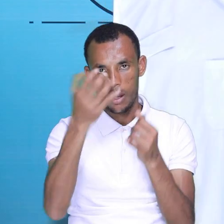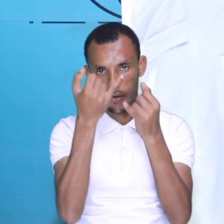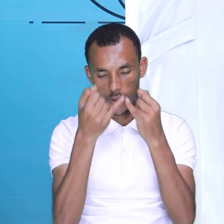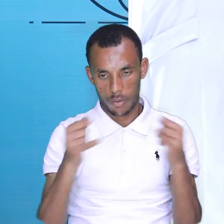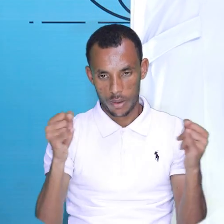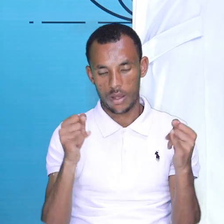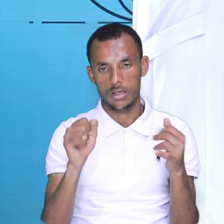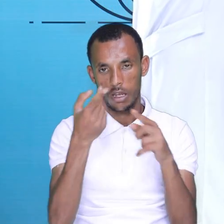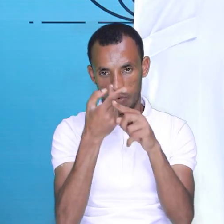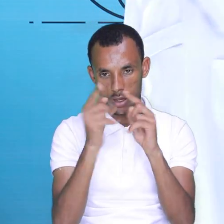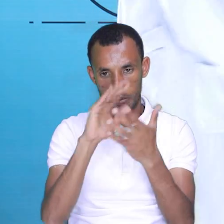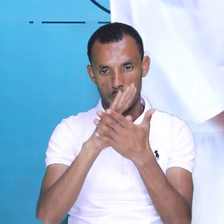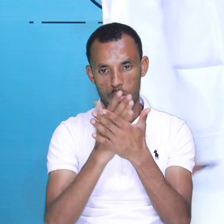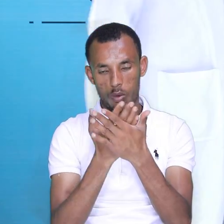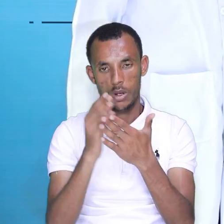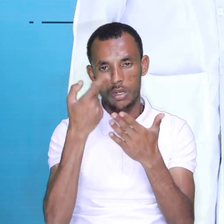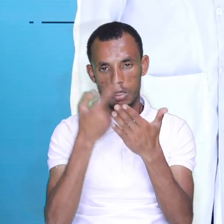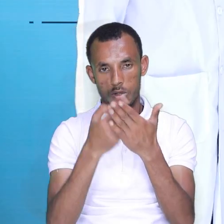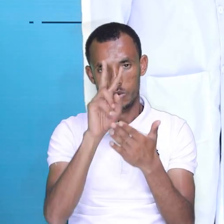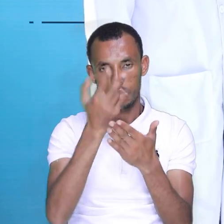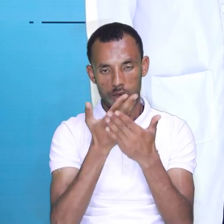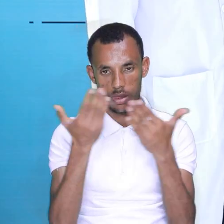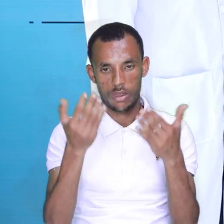by the difference between these 2 values.